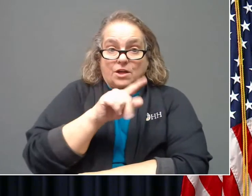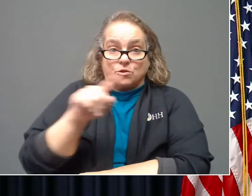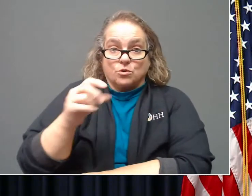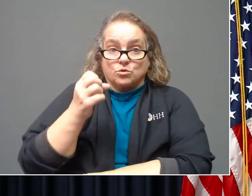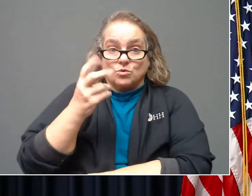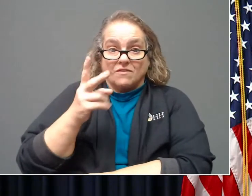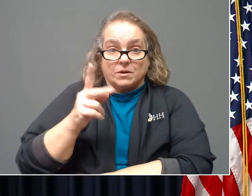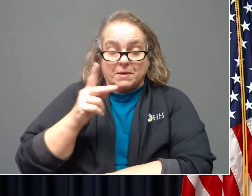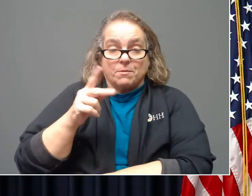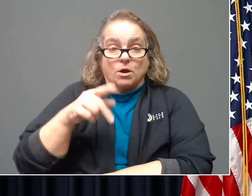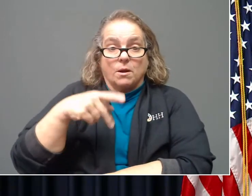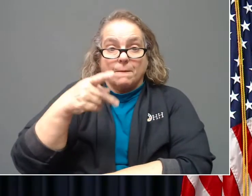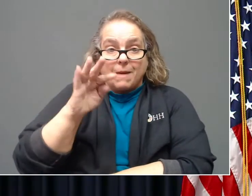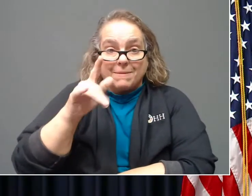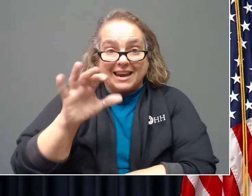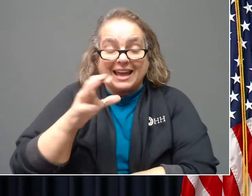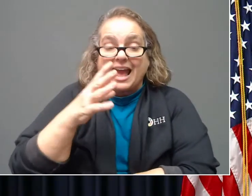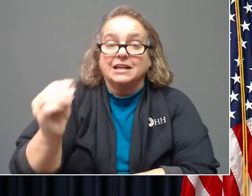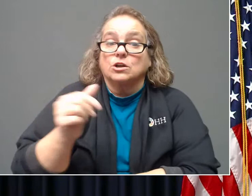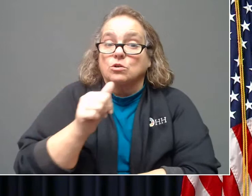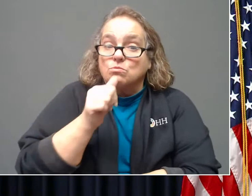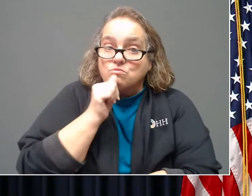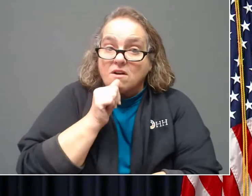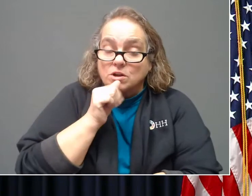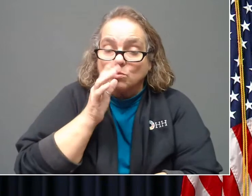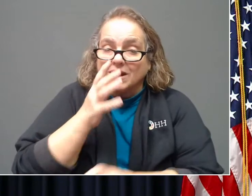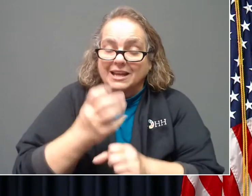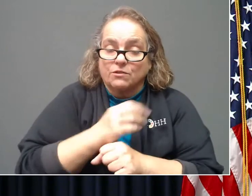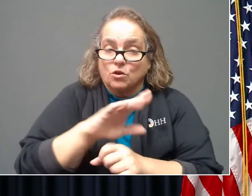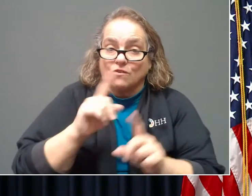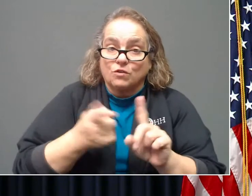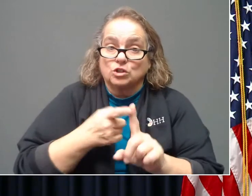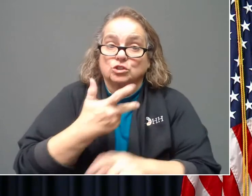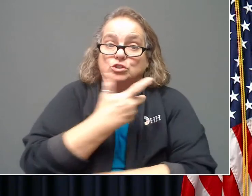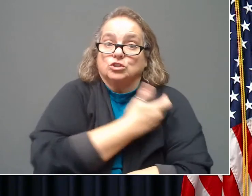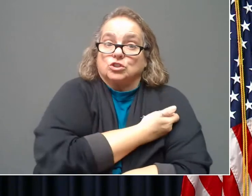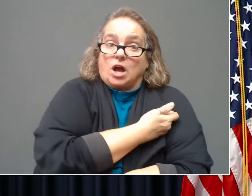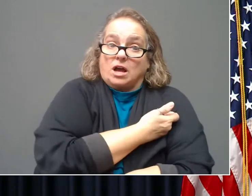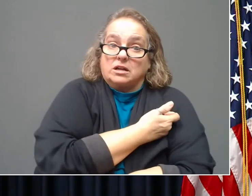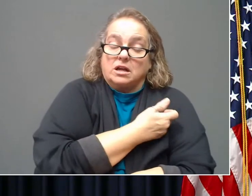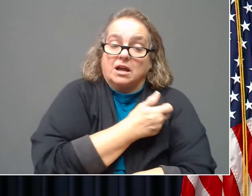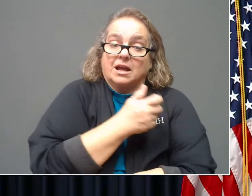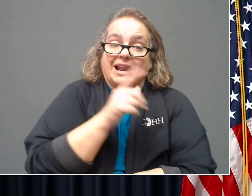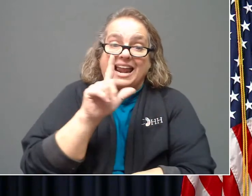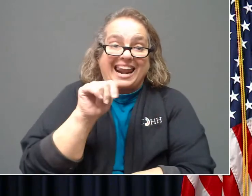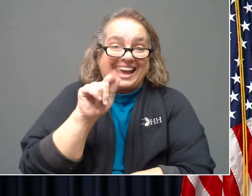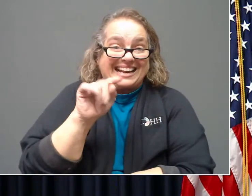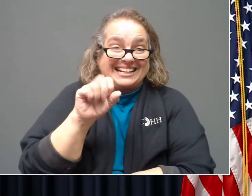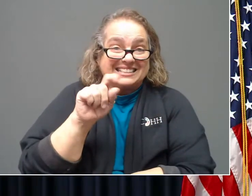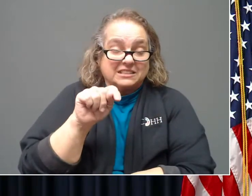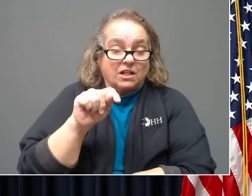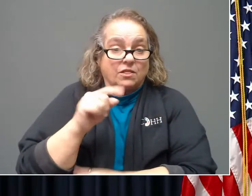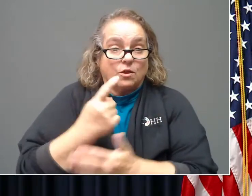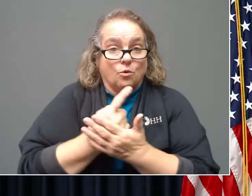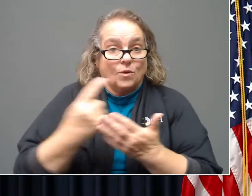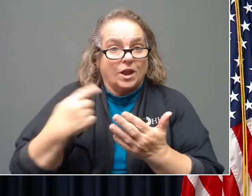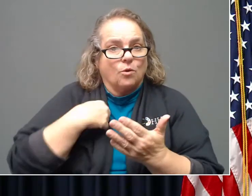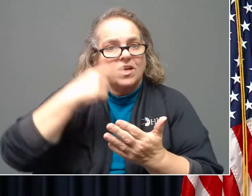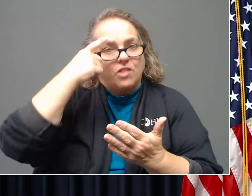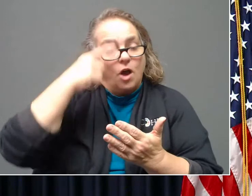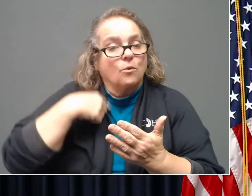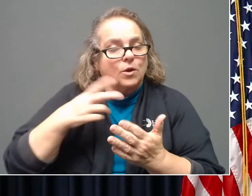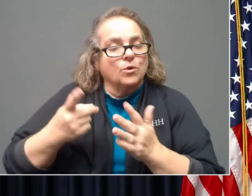is public and private, are going to get their first shot of the vaccine at the latest the week we thought we would be starting